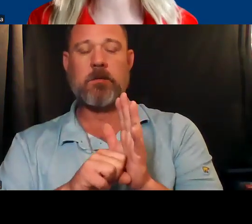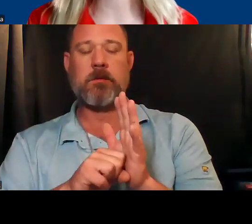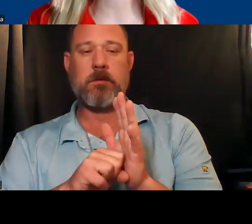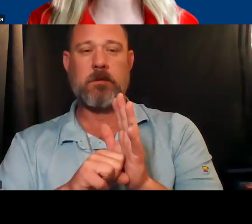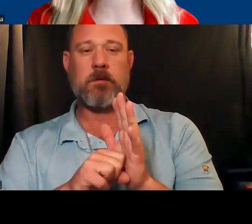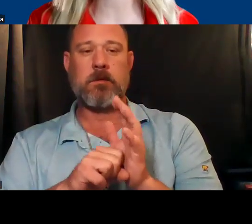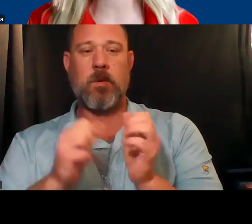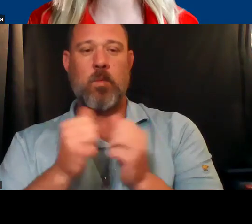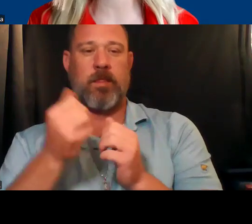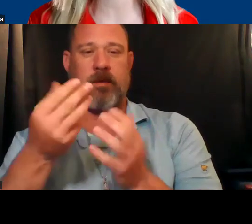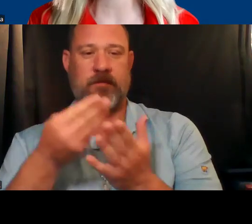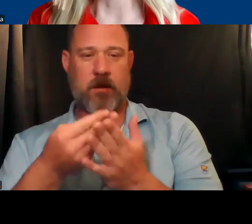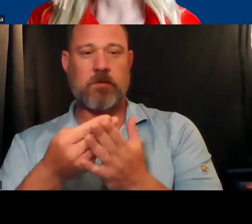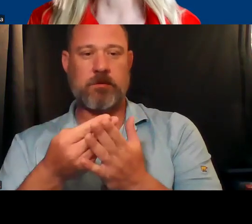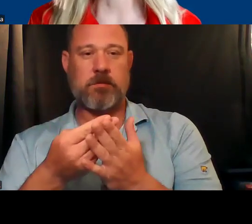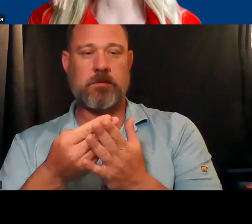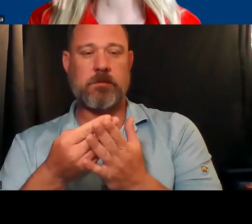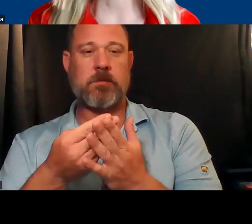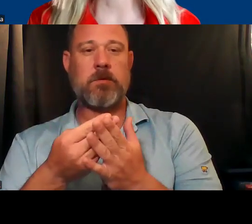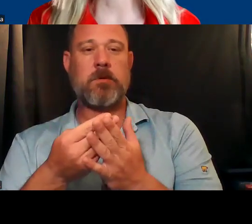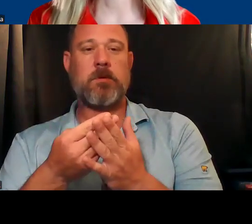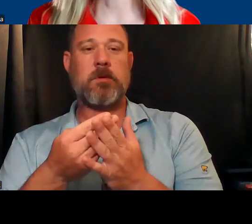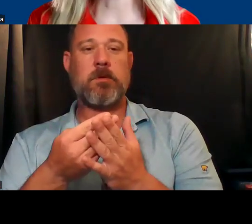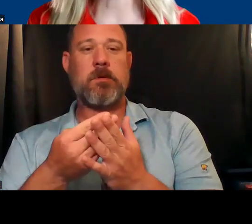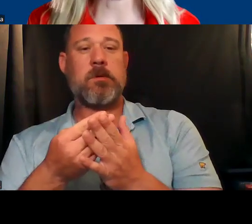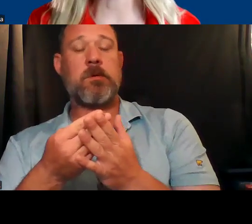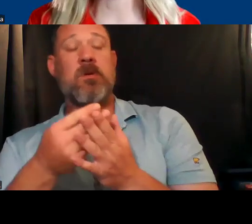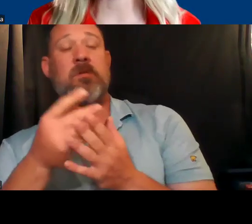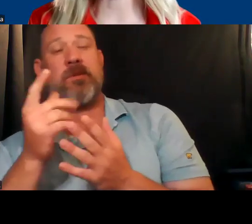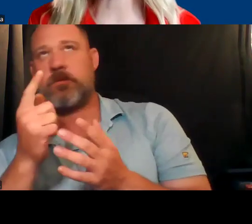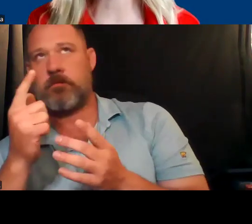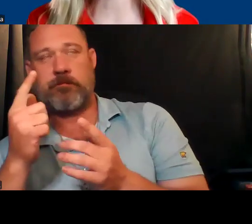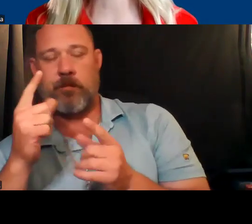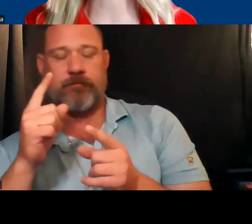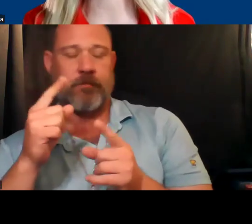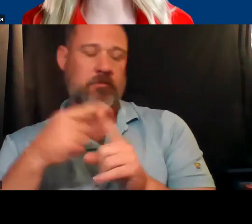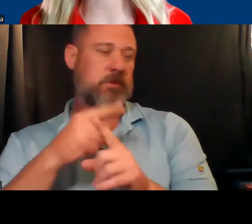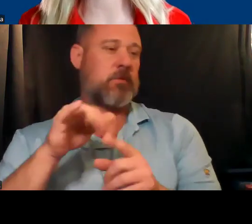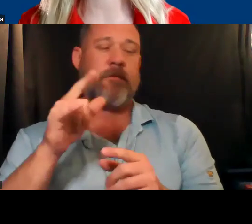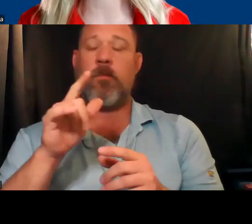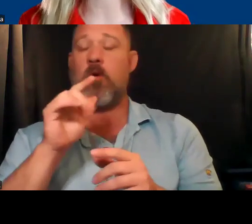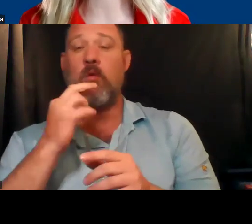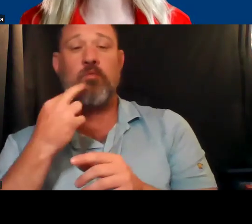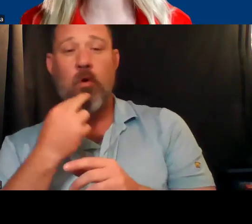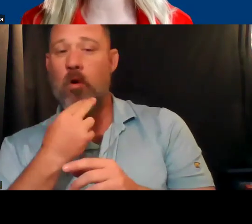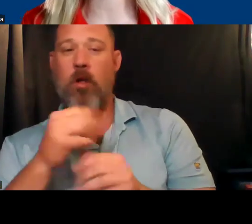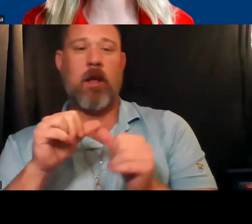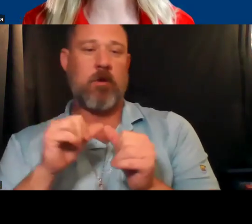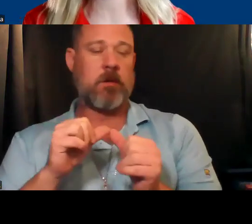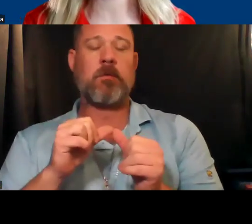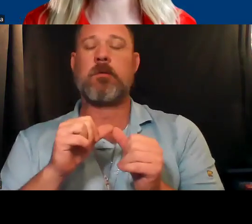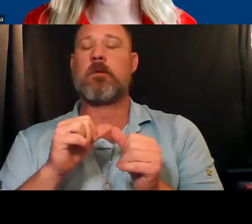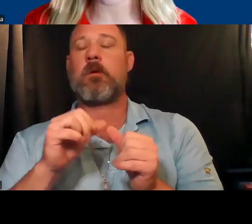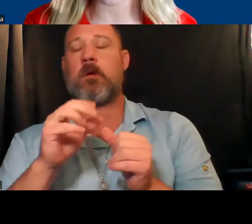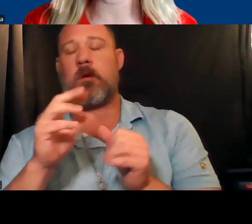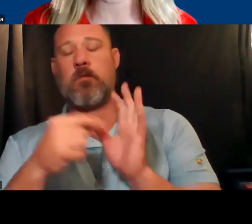targeting with these factors and weights, but there is a vast contrast between rural areas and urban areas being represented with